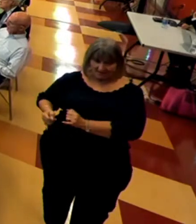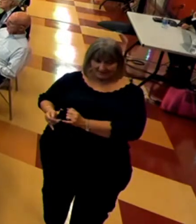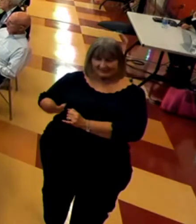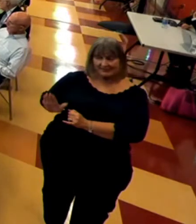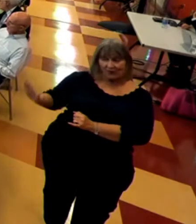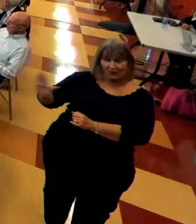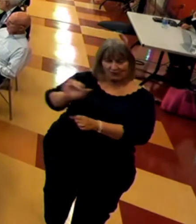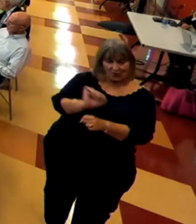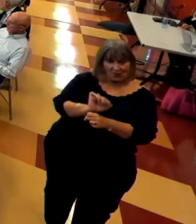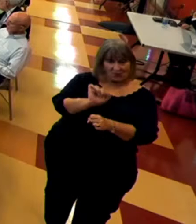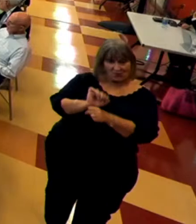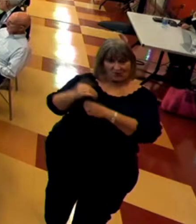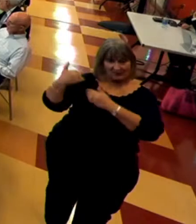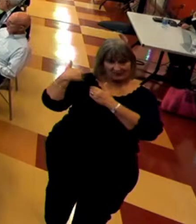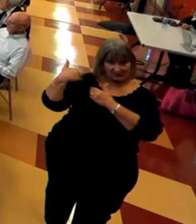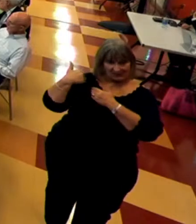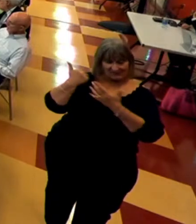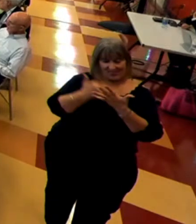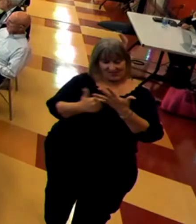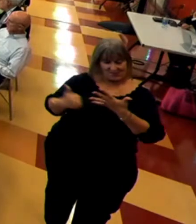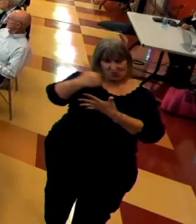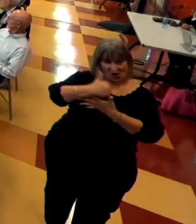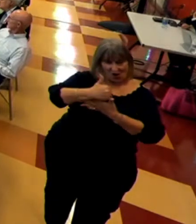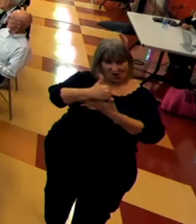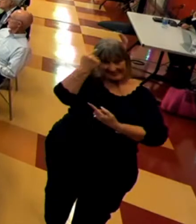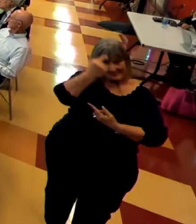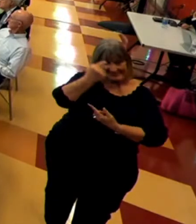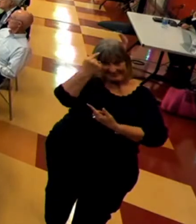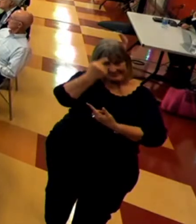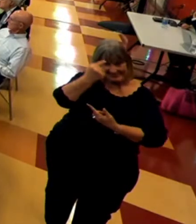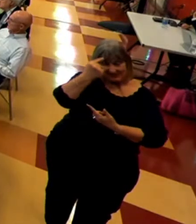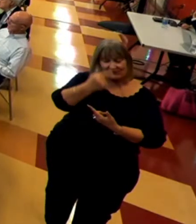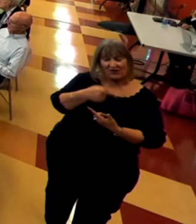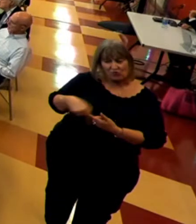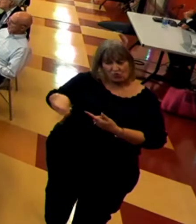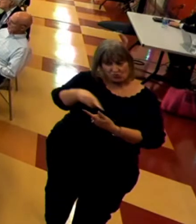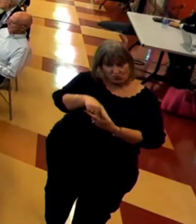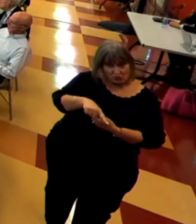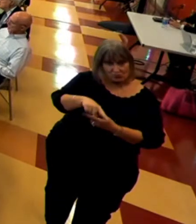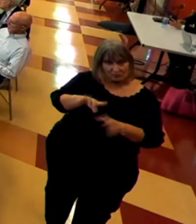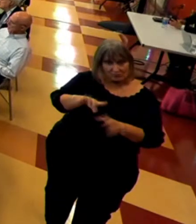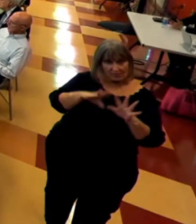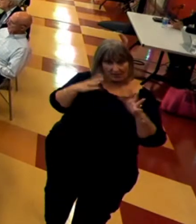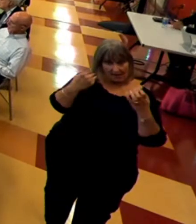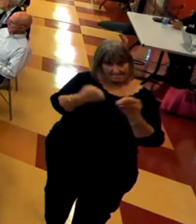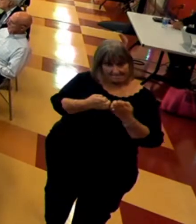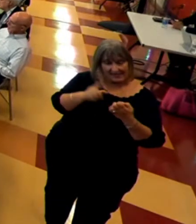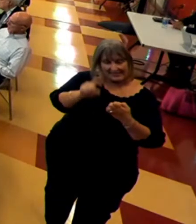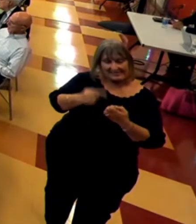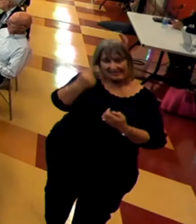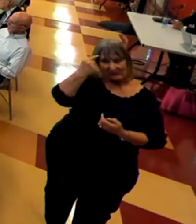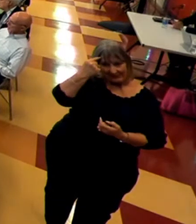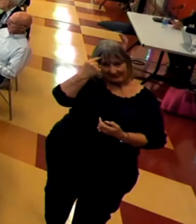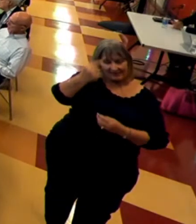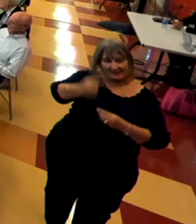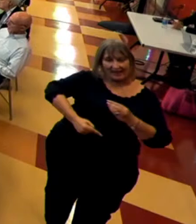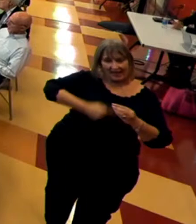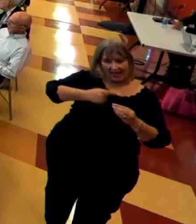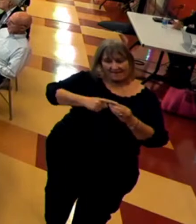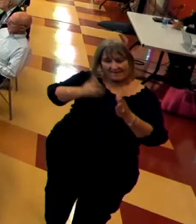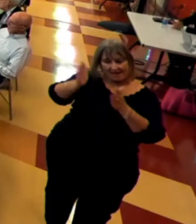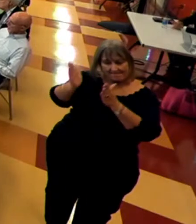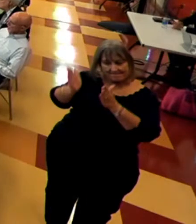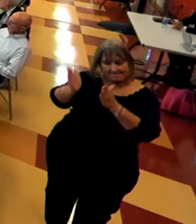requirement priority considerations directed the task force to consider plans should try to